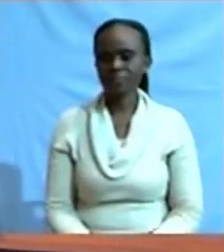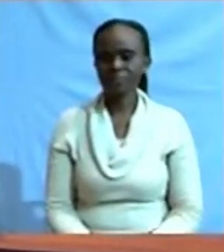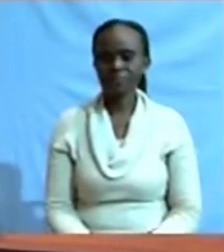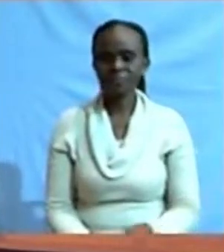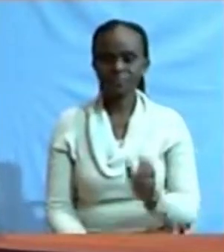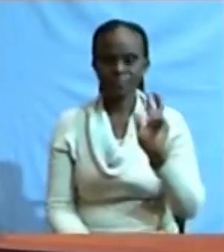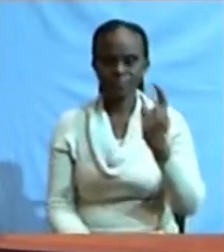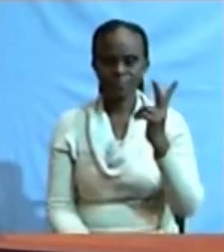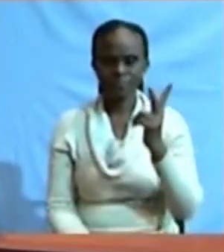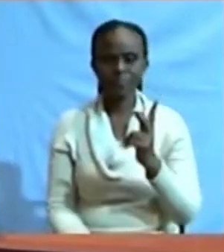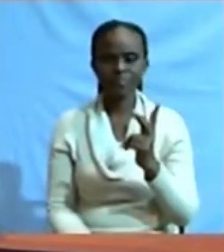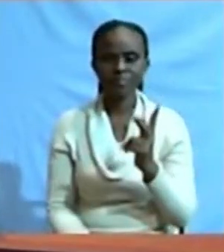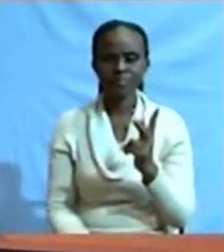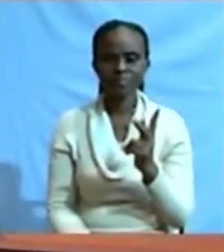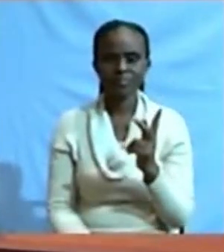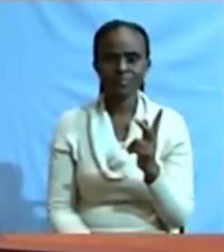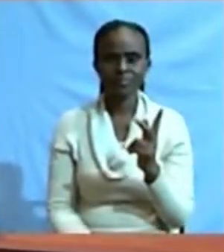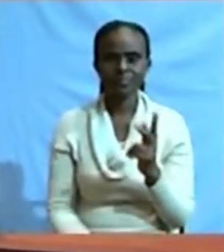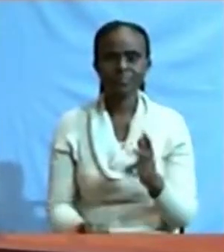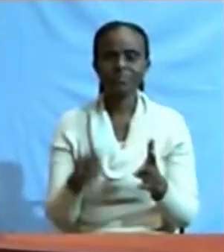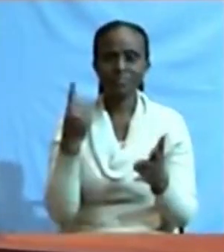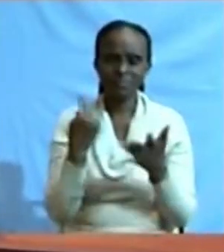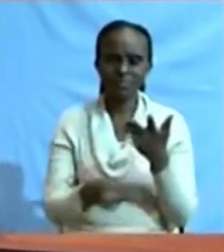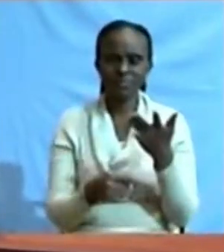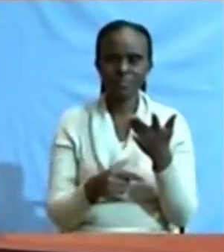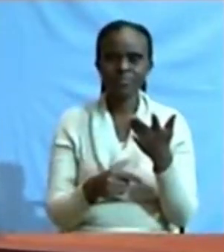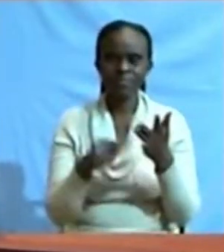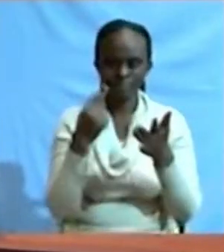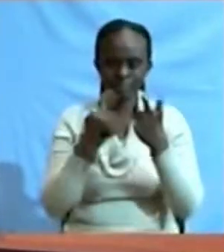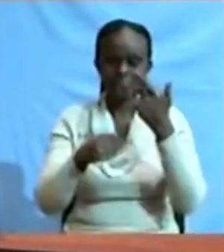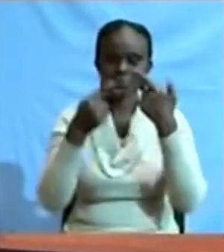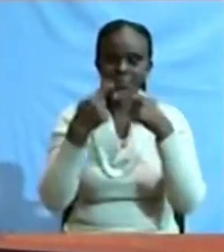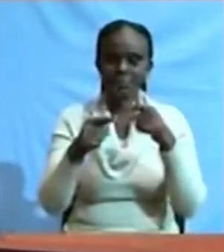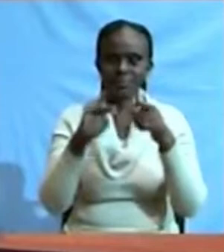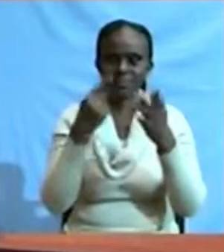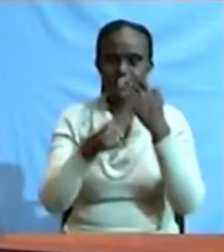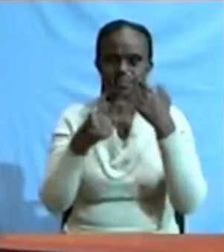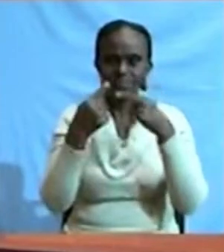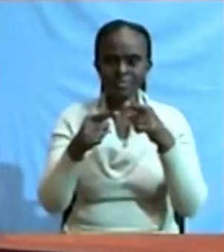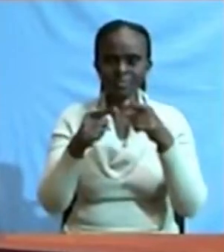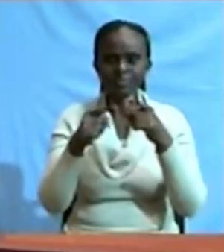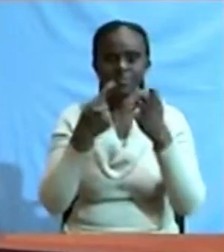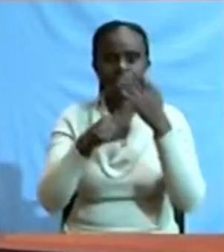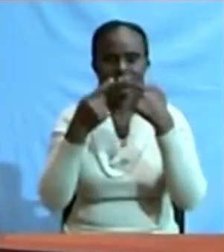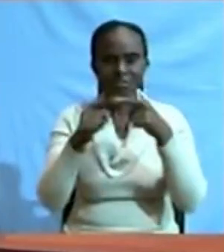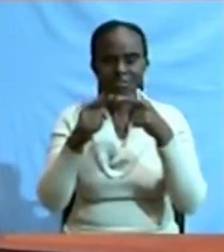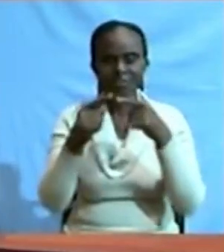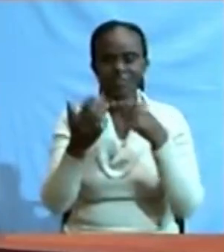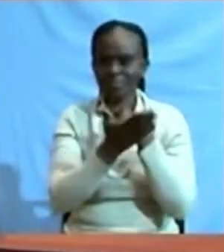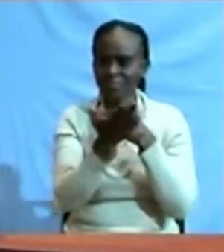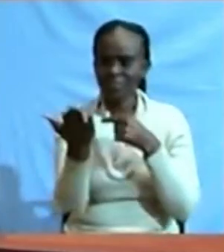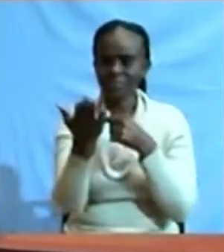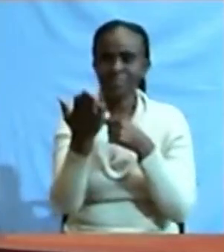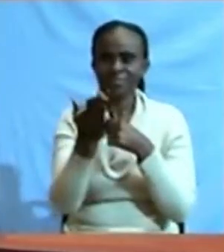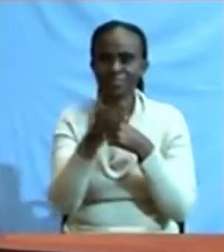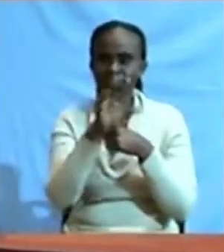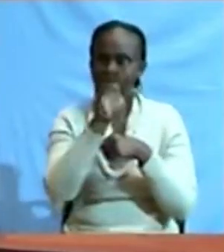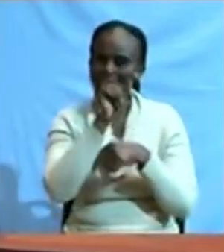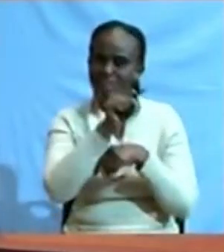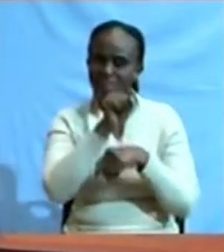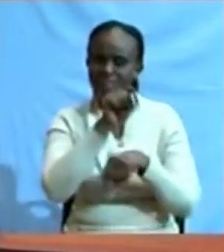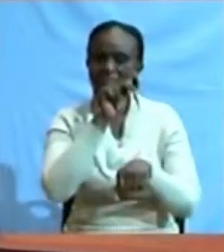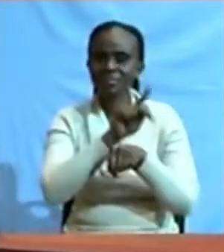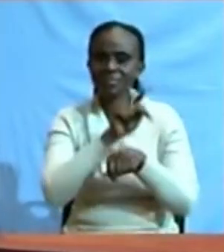Three, what has happened? What will happen to the 6